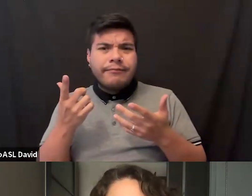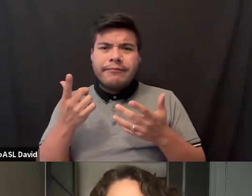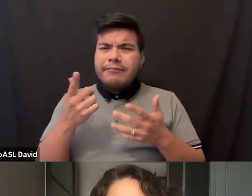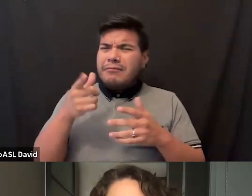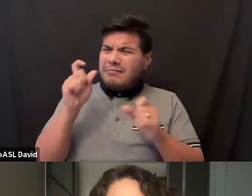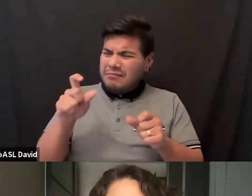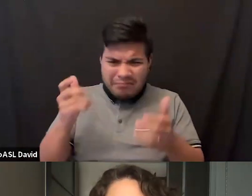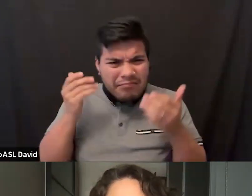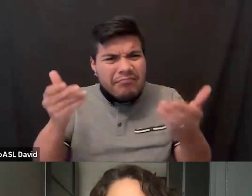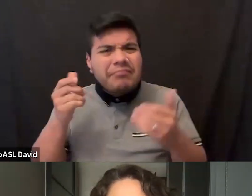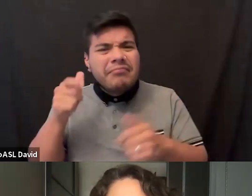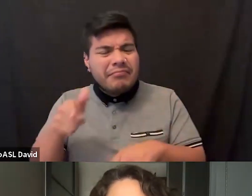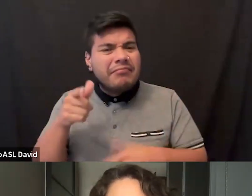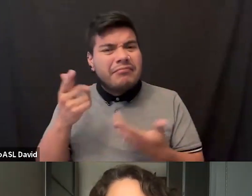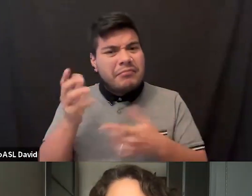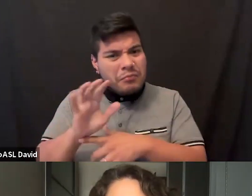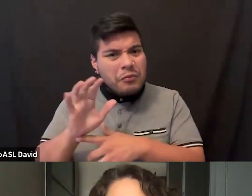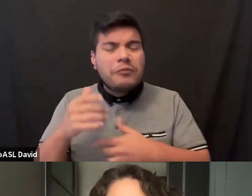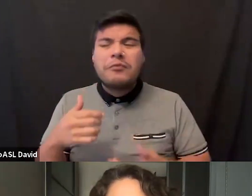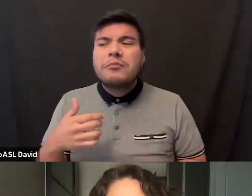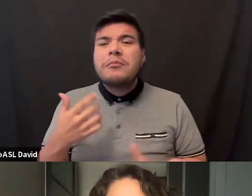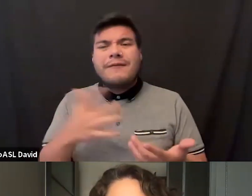movie, you know, we really should. And I felt